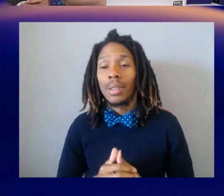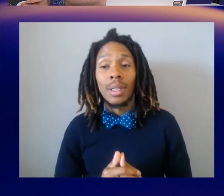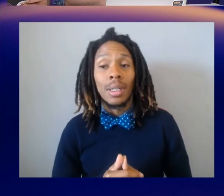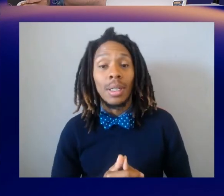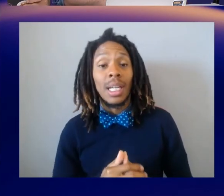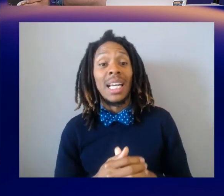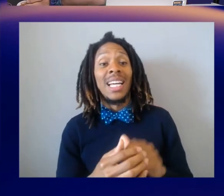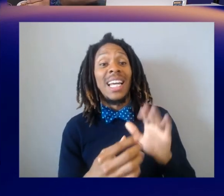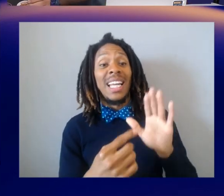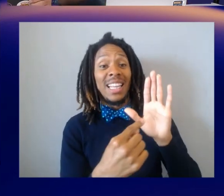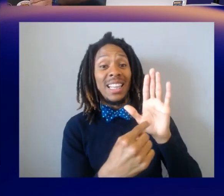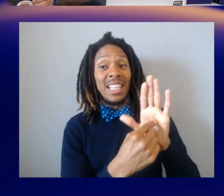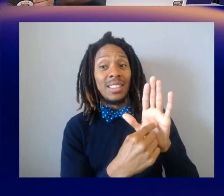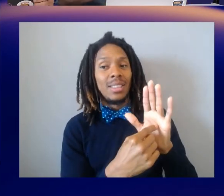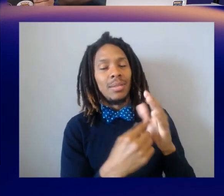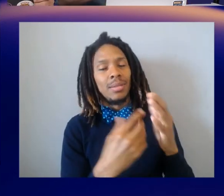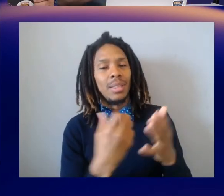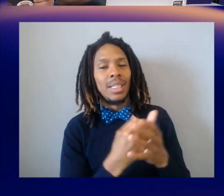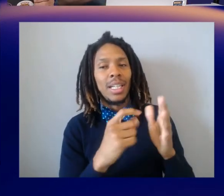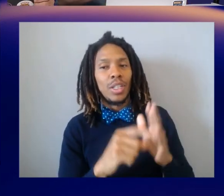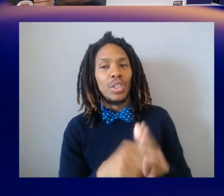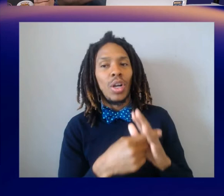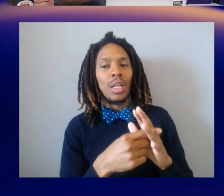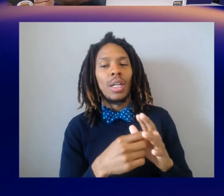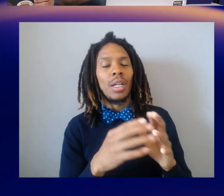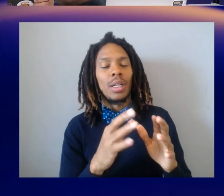actually a getting started widget. I started from